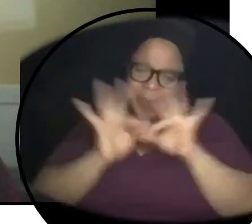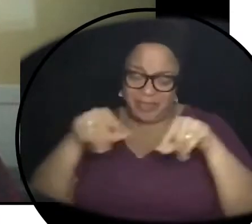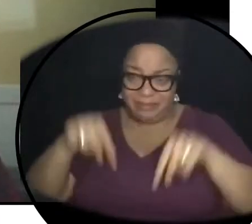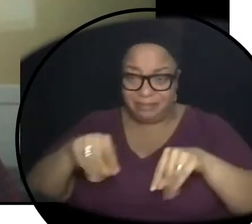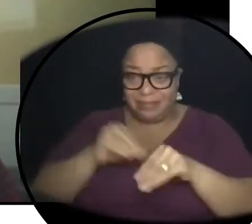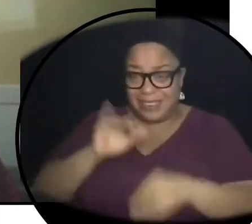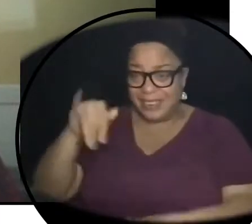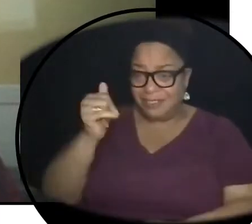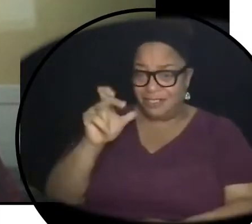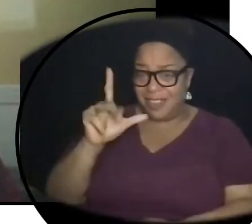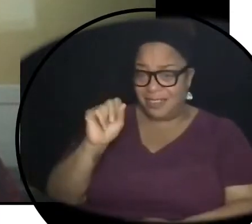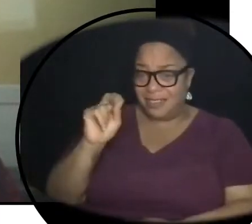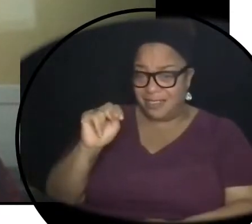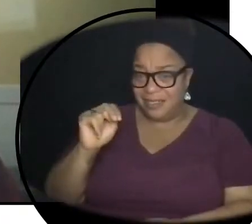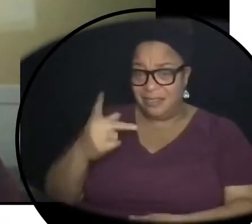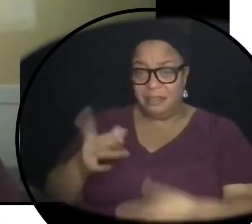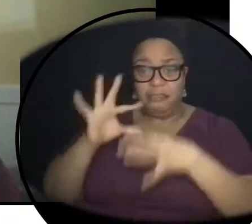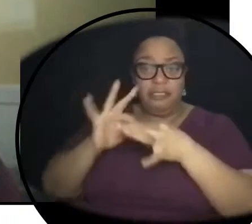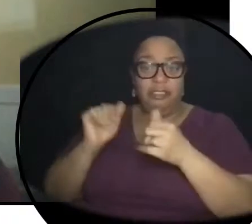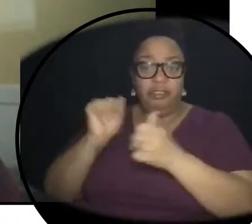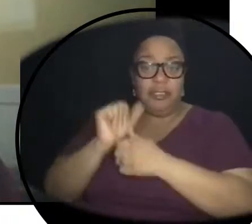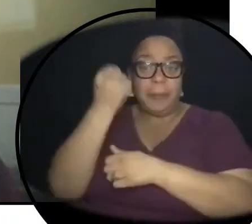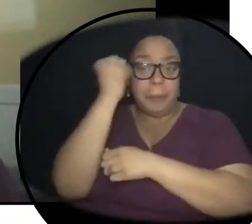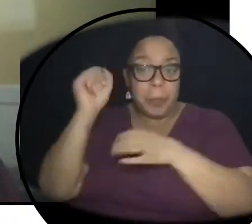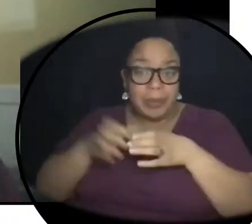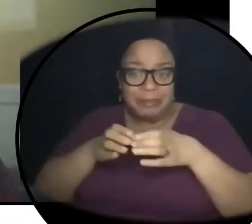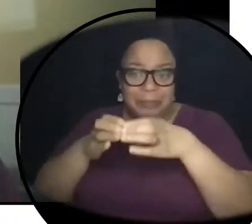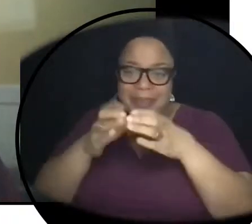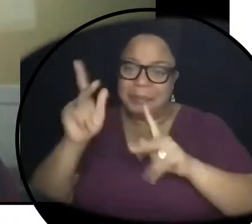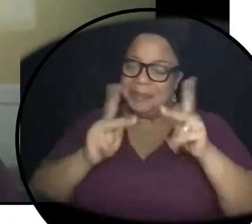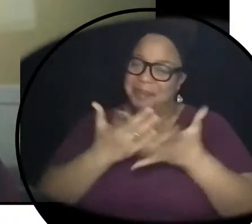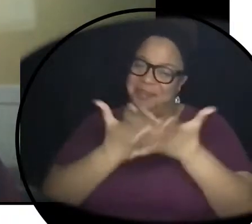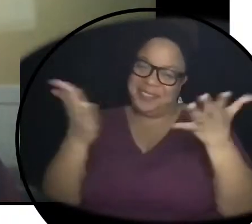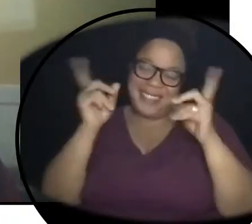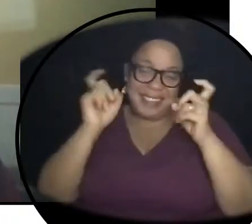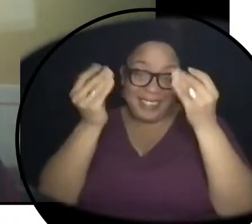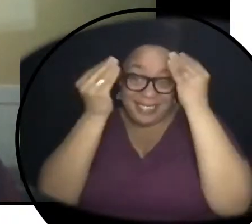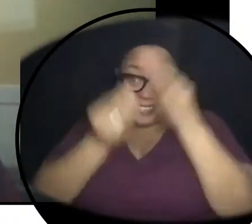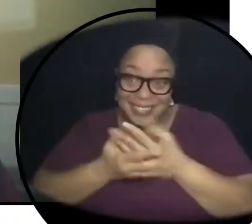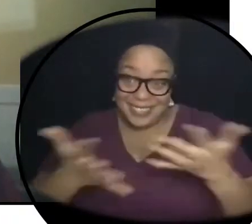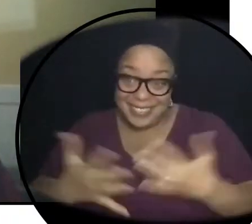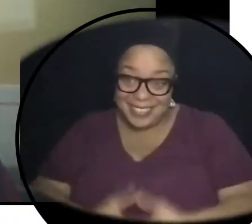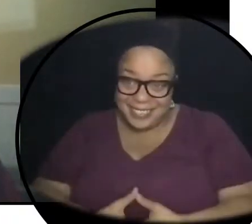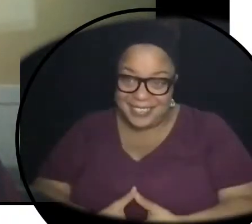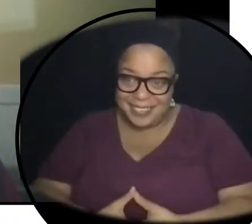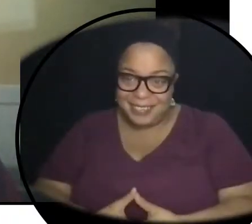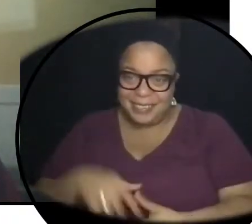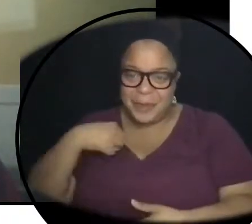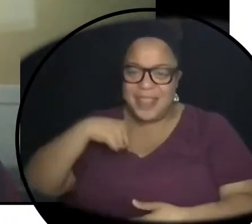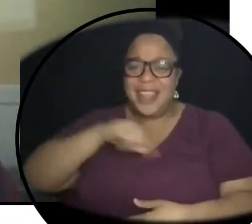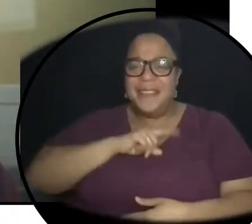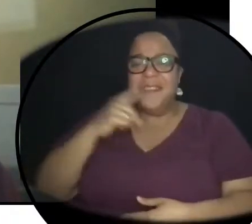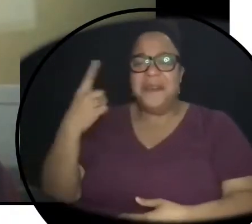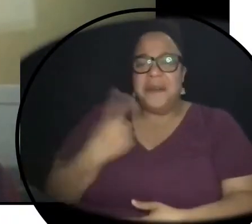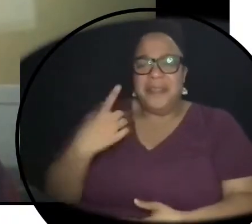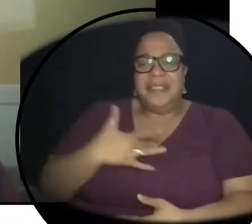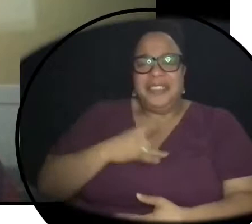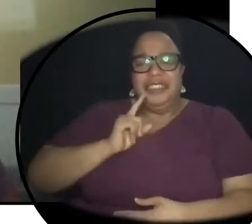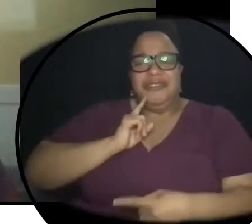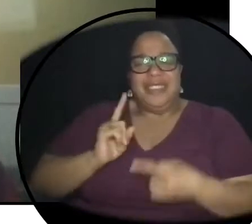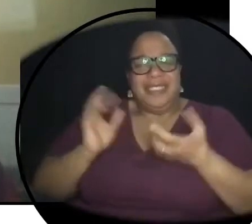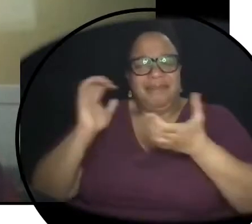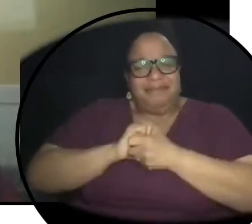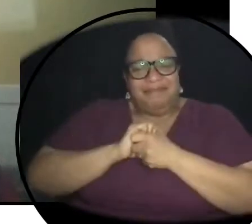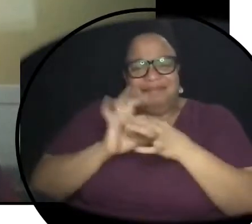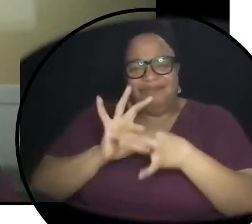Mississippi is the site of some of the oldest cooperatives in the world, not just in the country, but in the world. I mean,